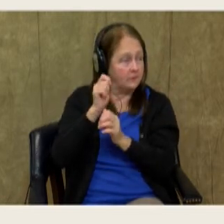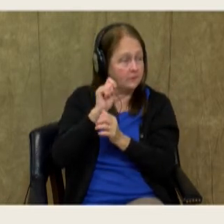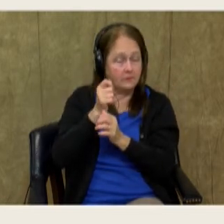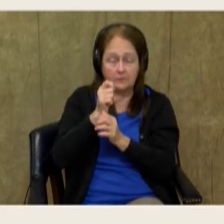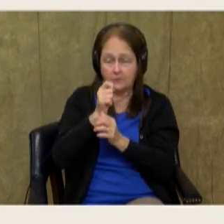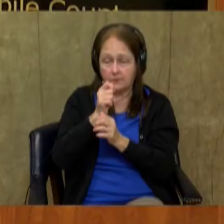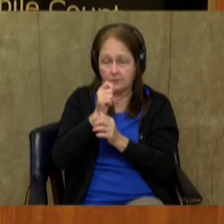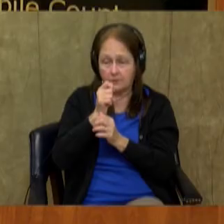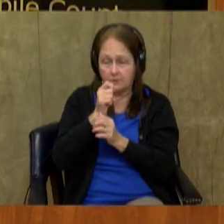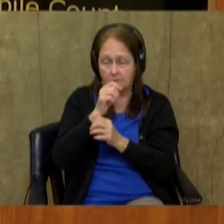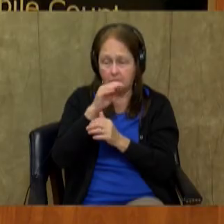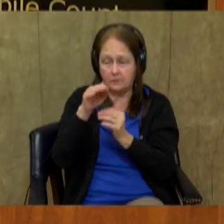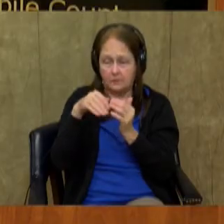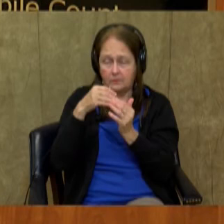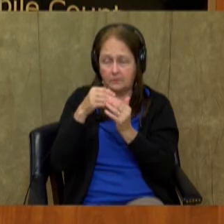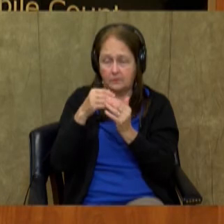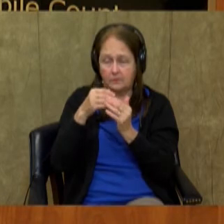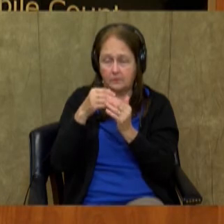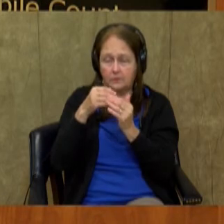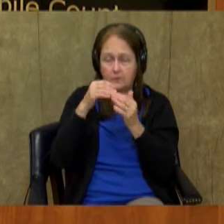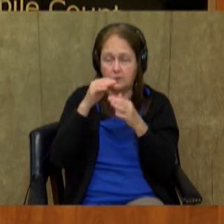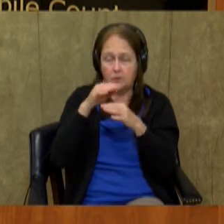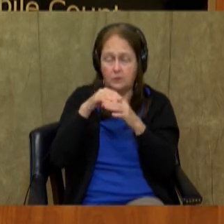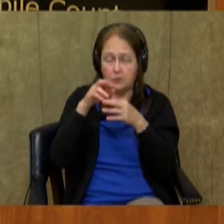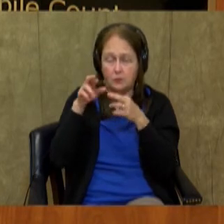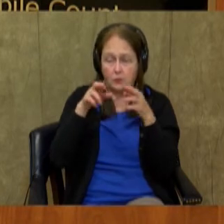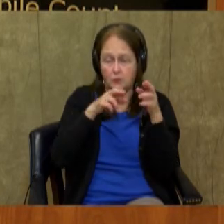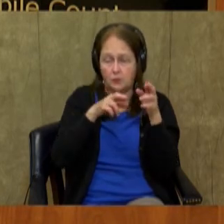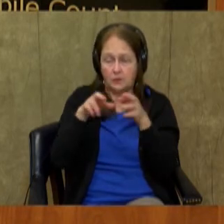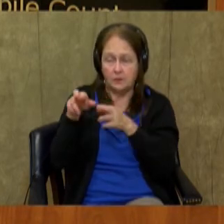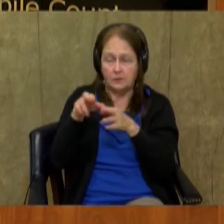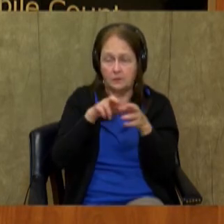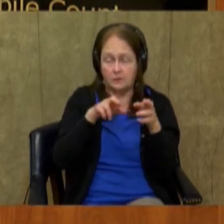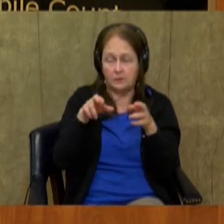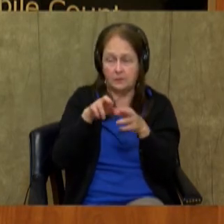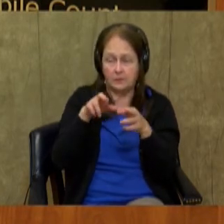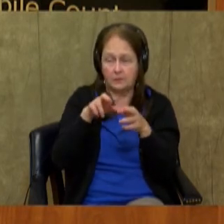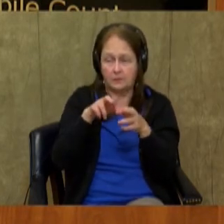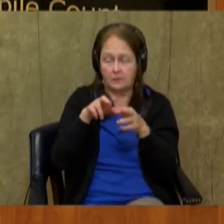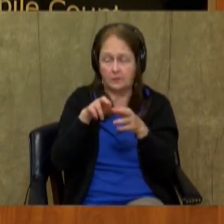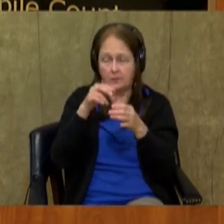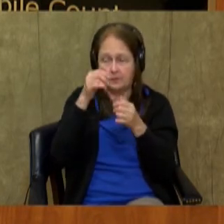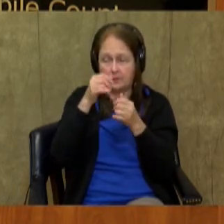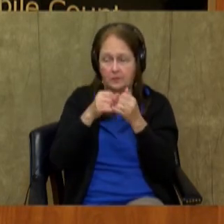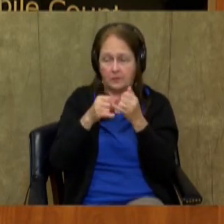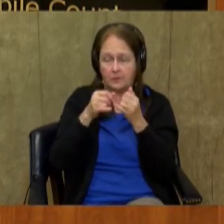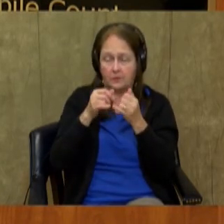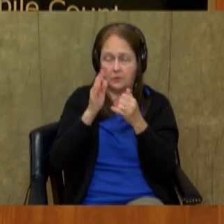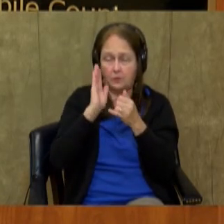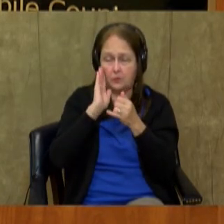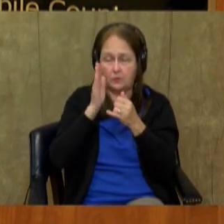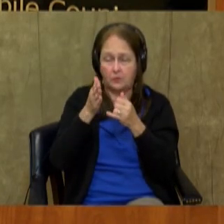do. But many rely on the rivers and the seas of this region for their livelihood.